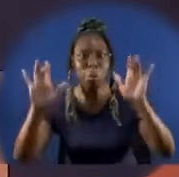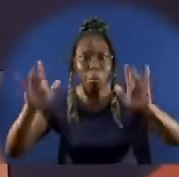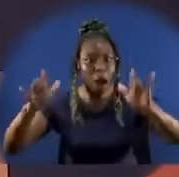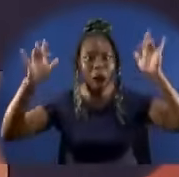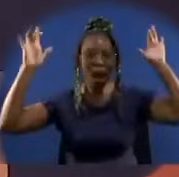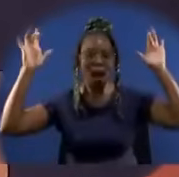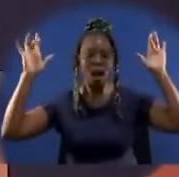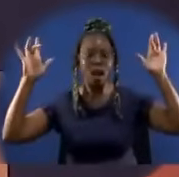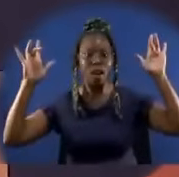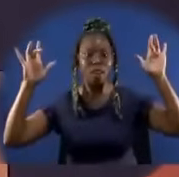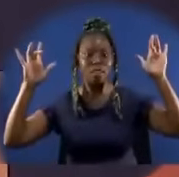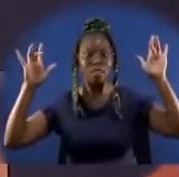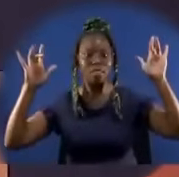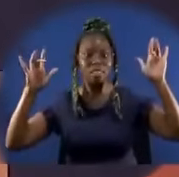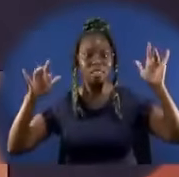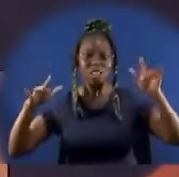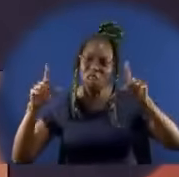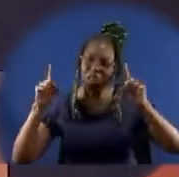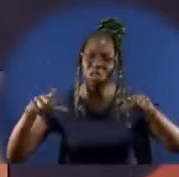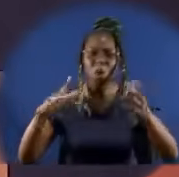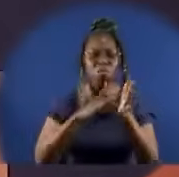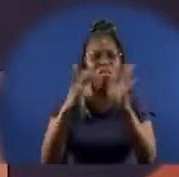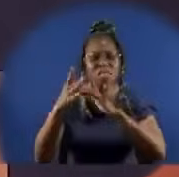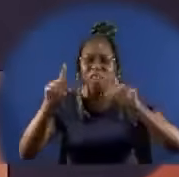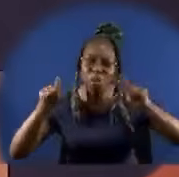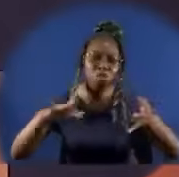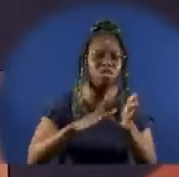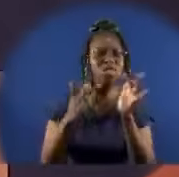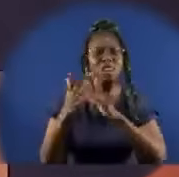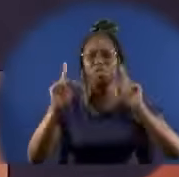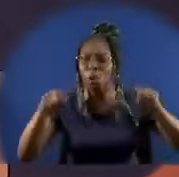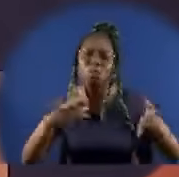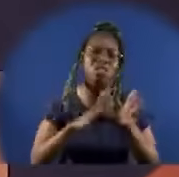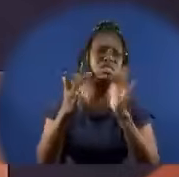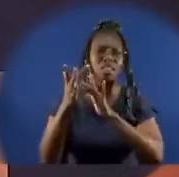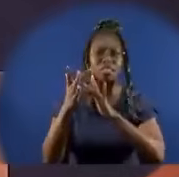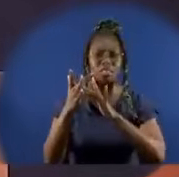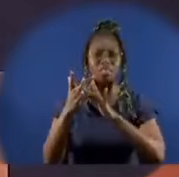in the crowd throw back? Go, Jesus, go, Jesus, go. Can't you hear them?